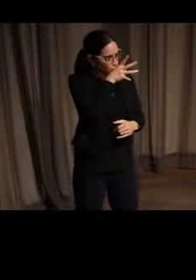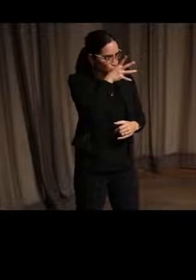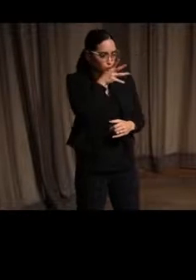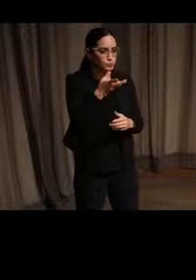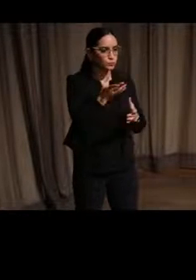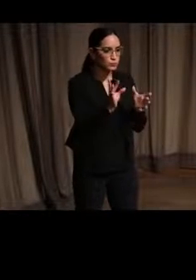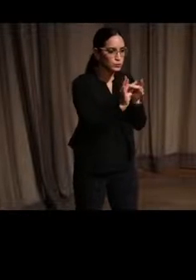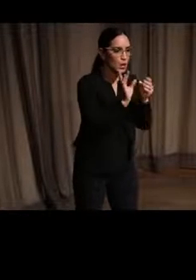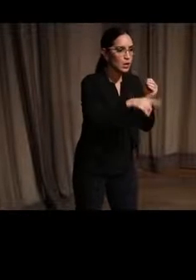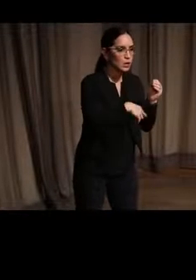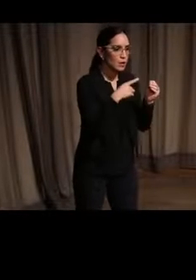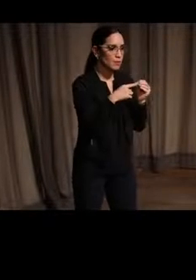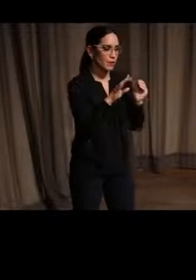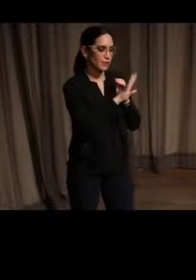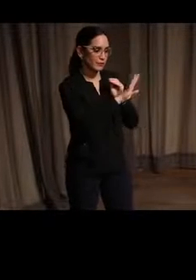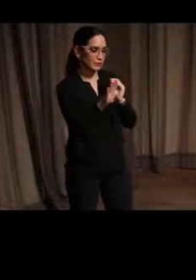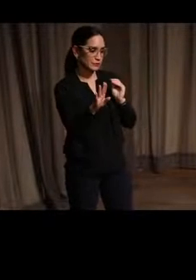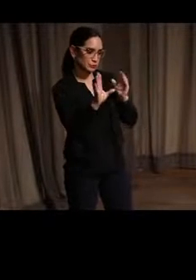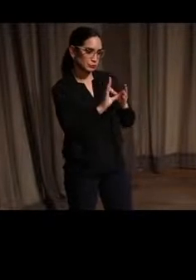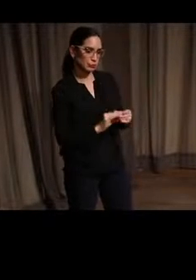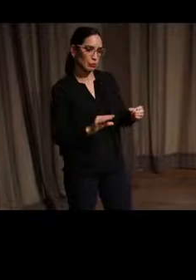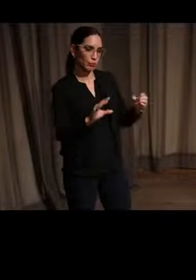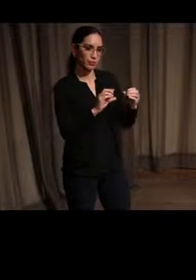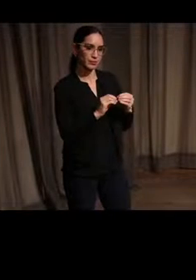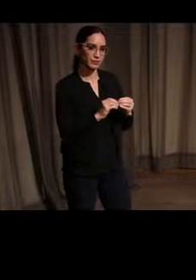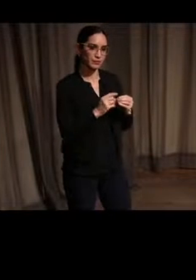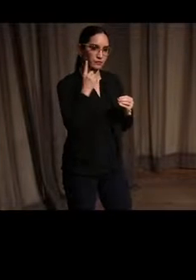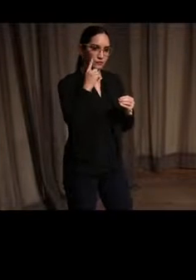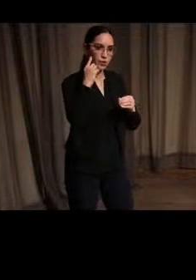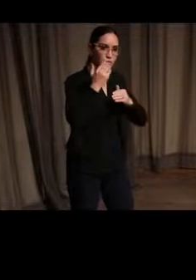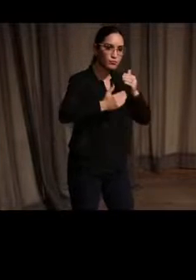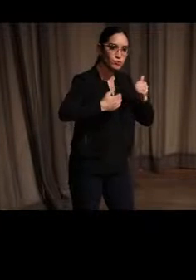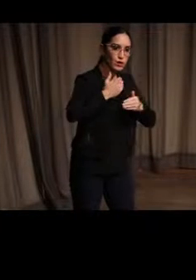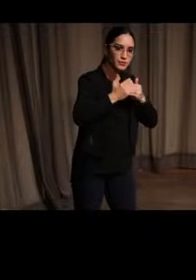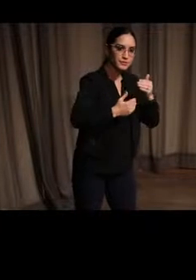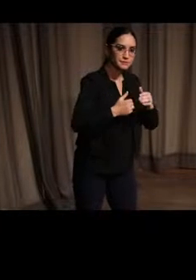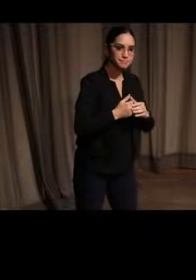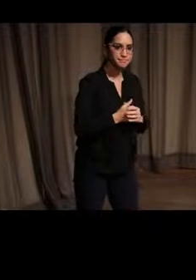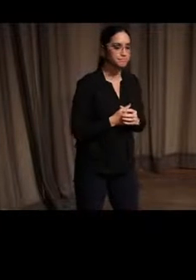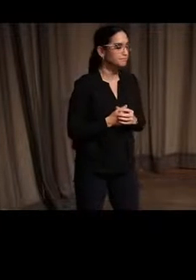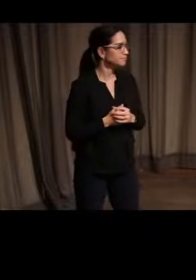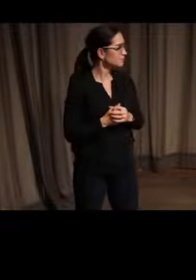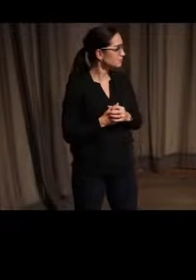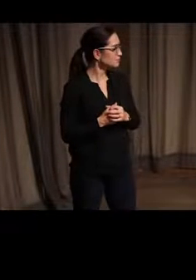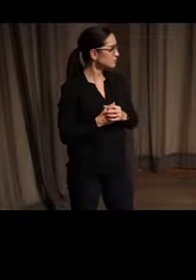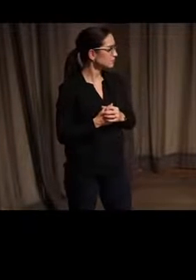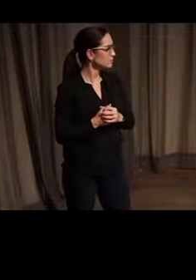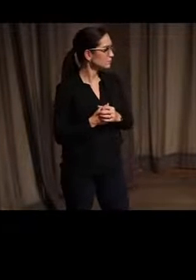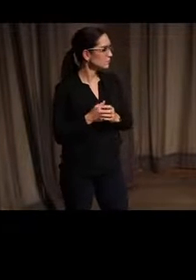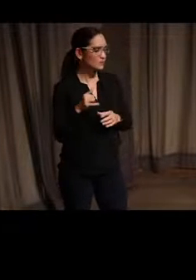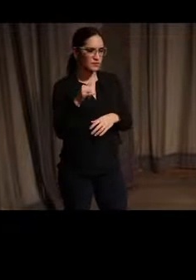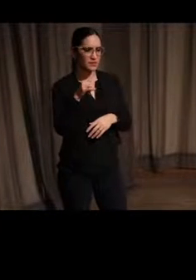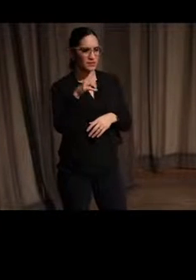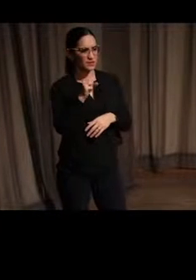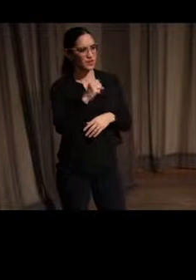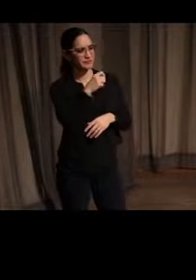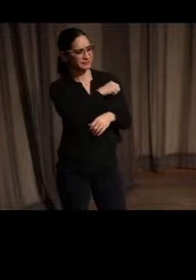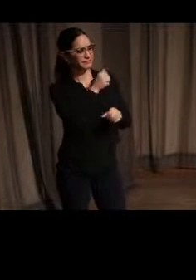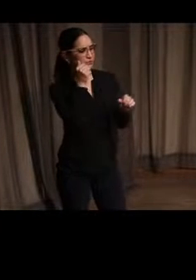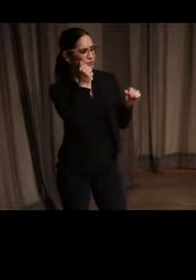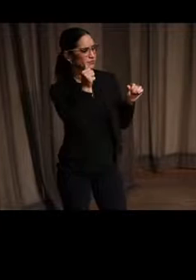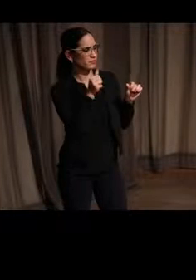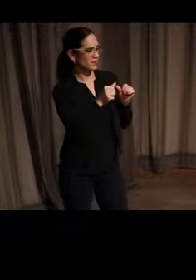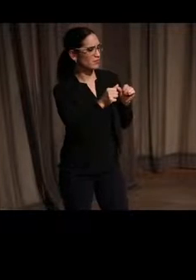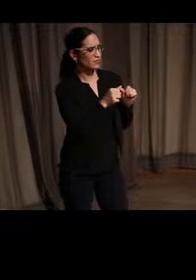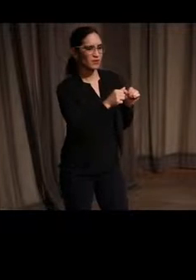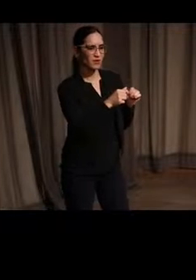feels ice cold and horrific, frankly, right? Yeah, the optics of the Senate floor reminds me of that. Okay. When women